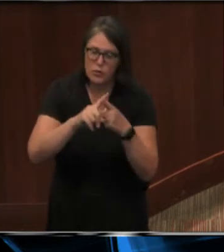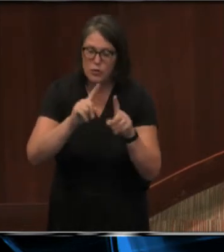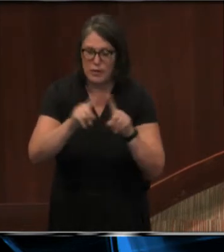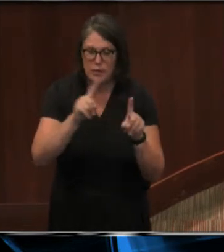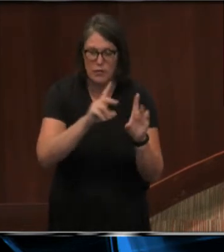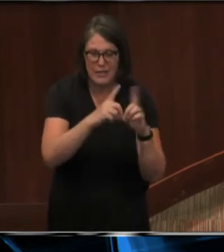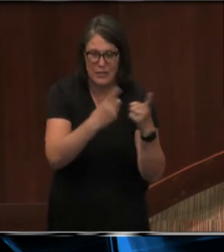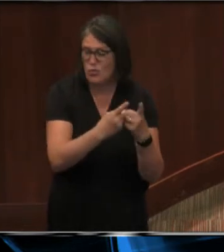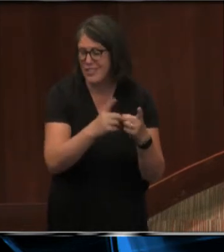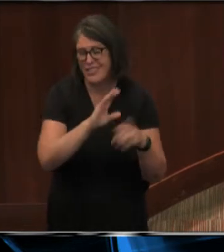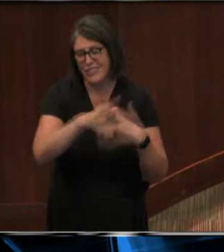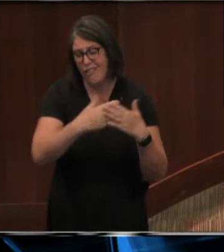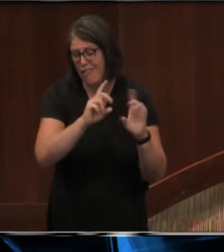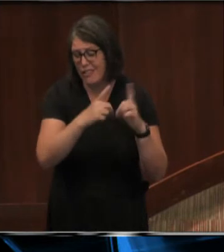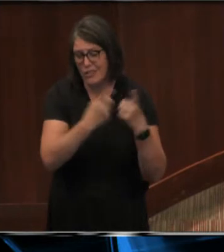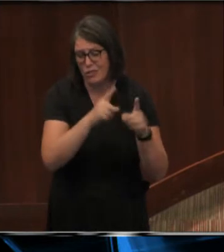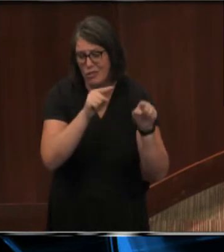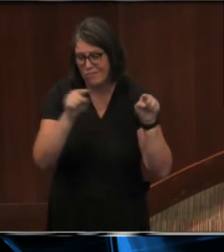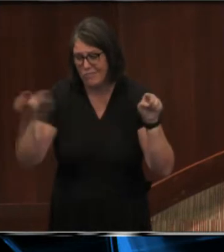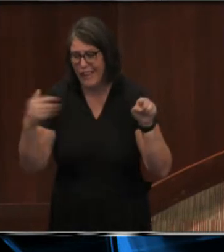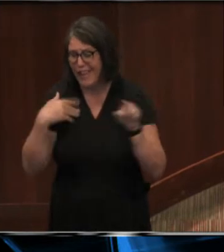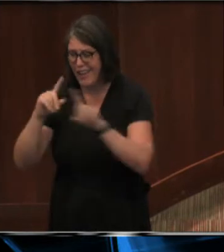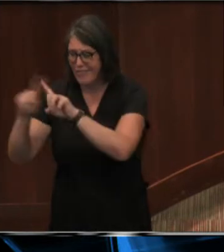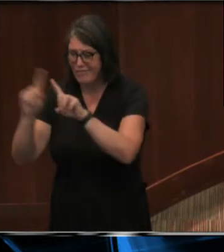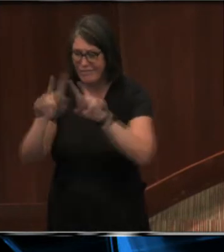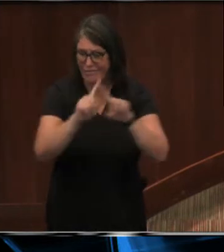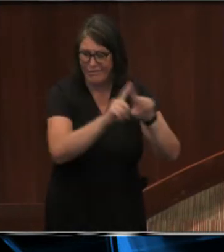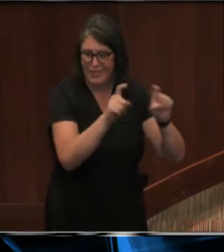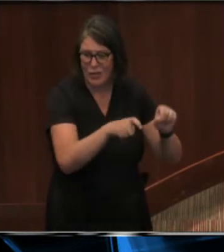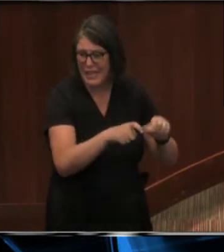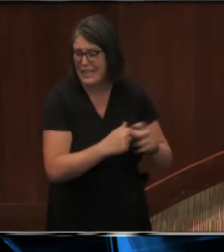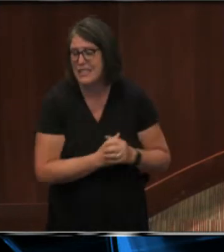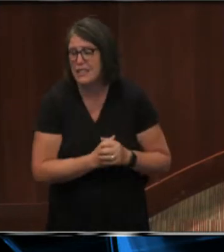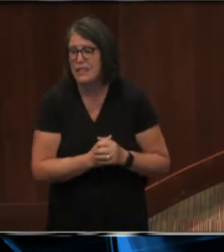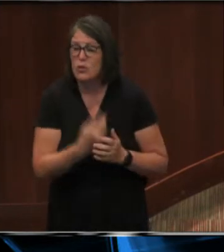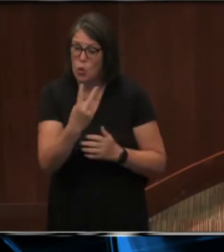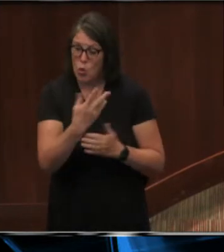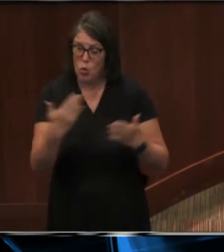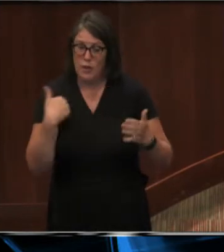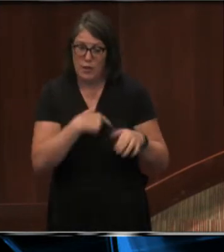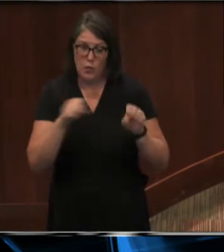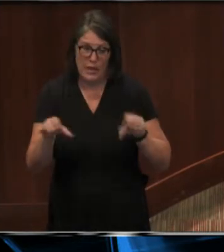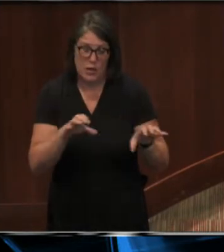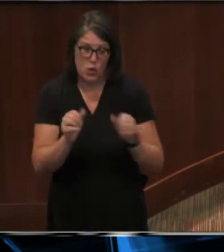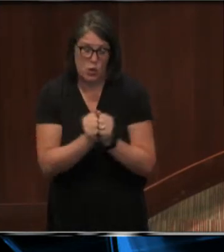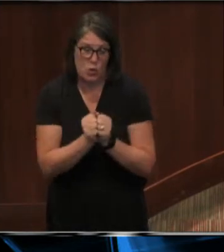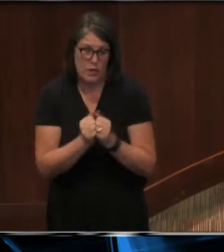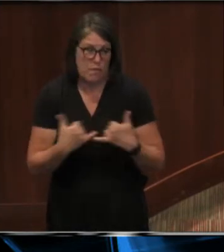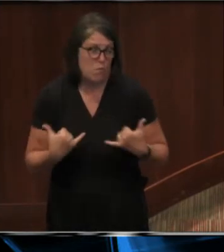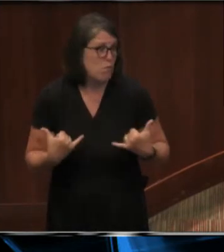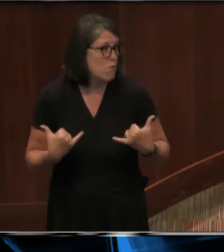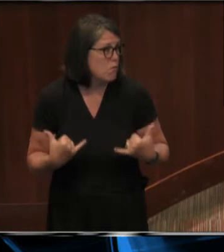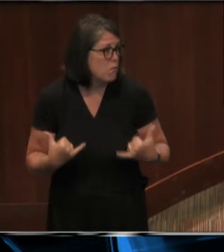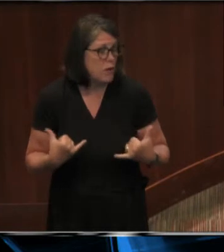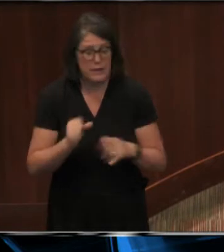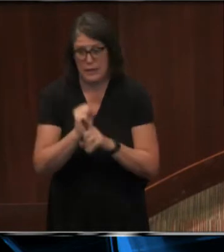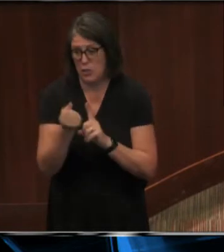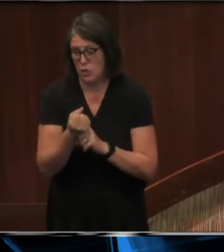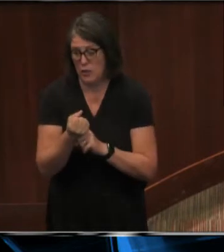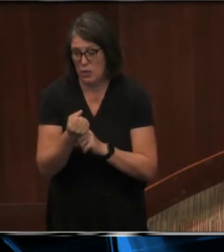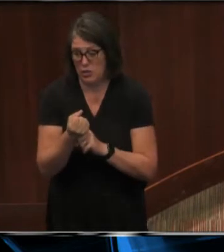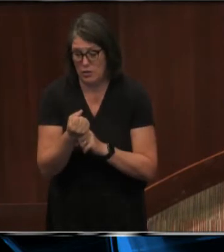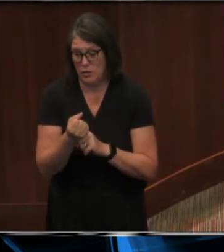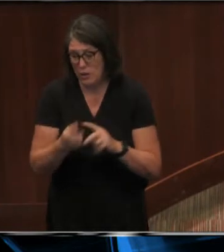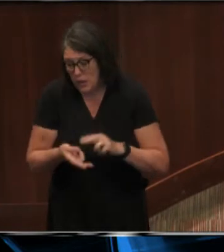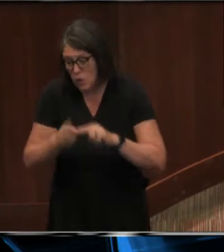districts that have different needs. So there are two things we can do with our present situation: